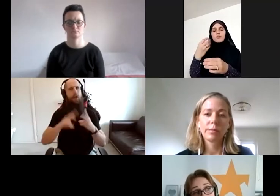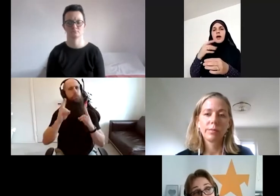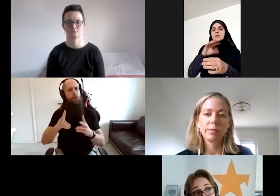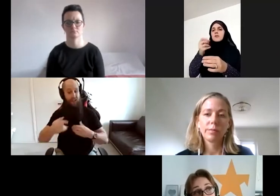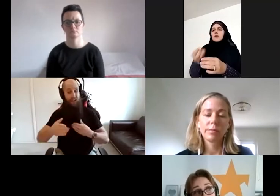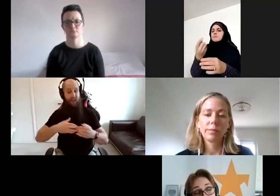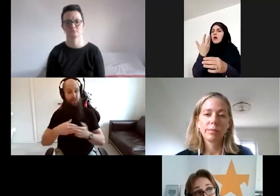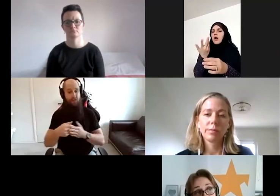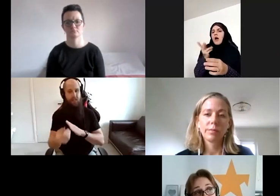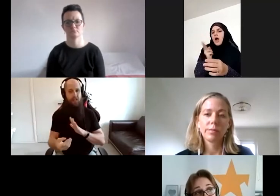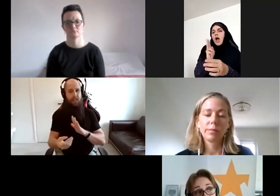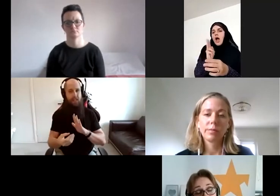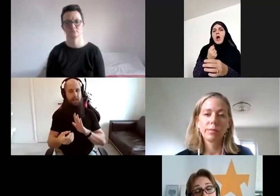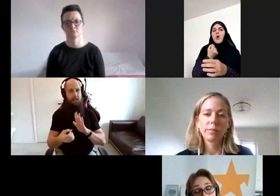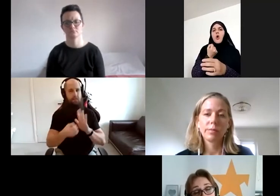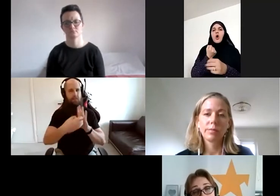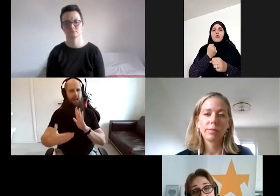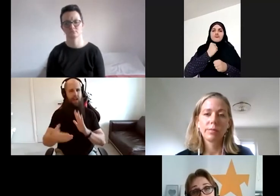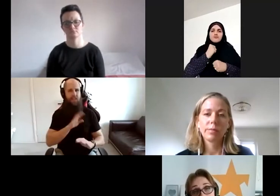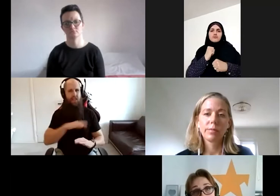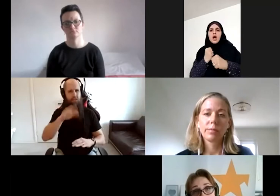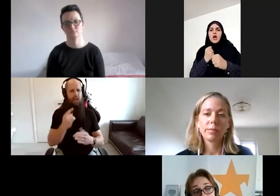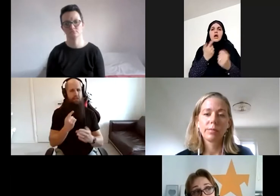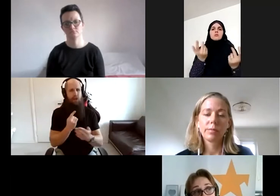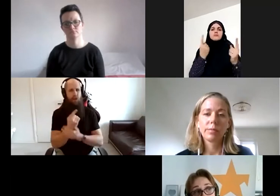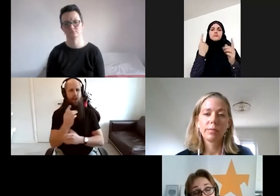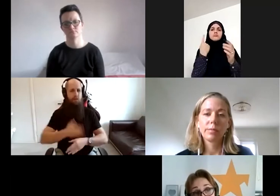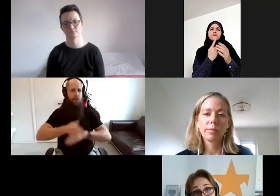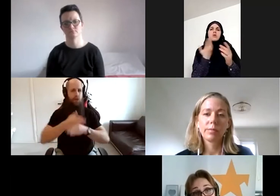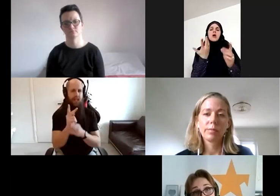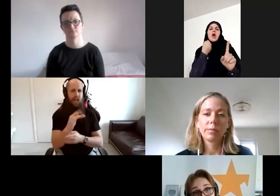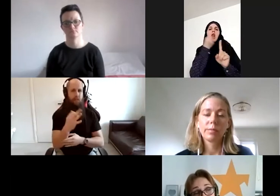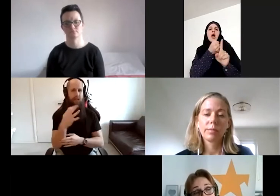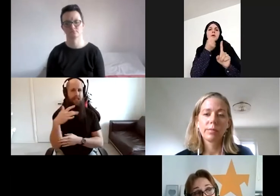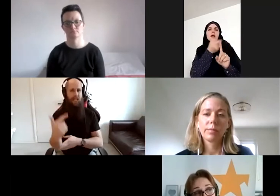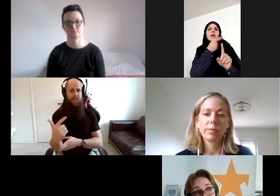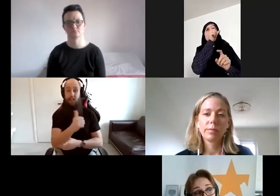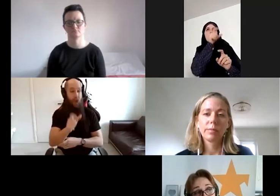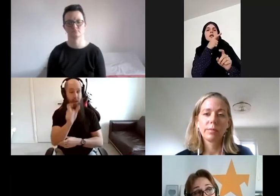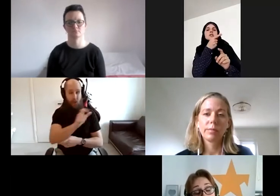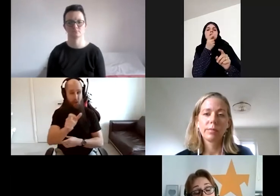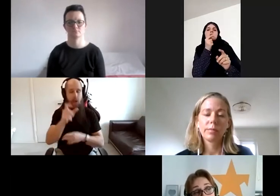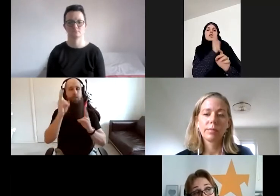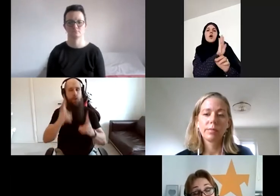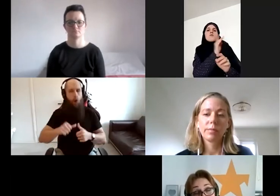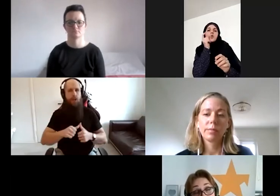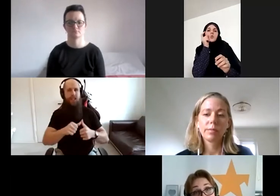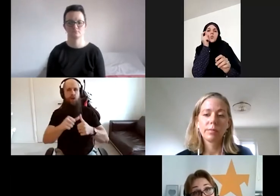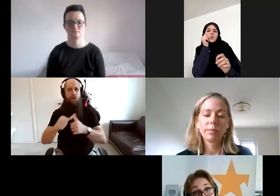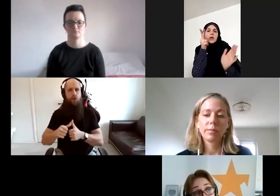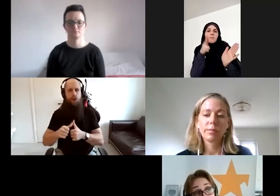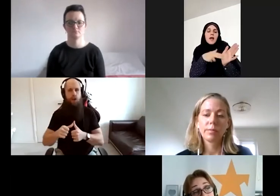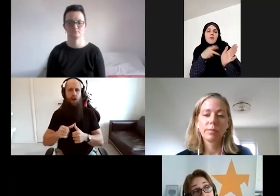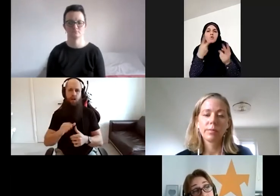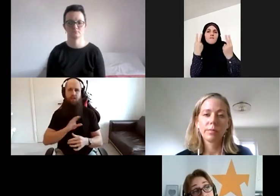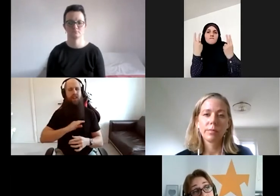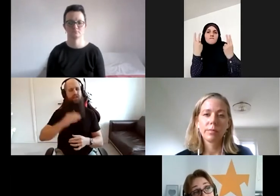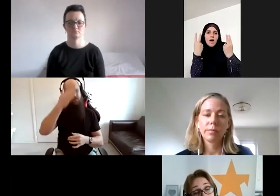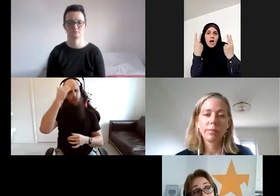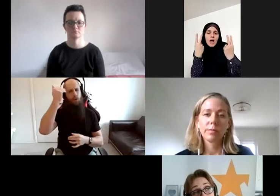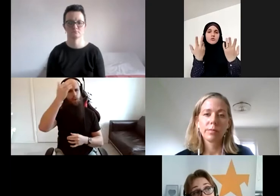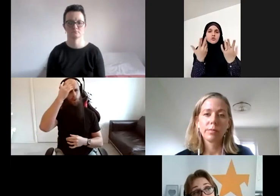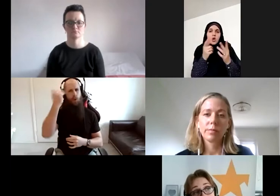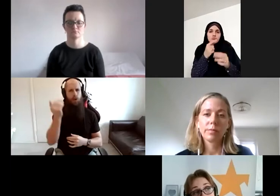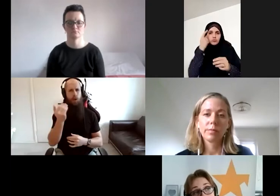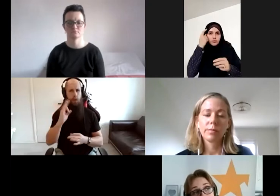a specific contribution in building capacity towards not just the person, as I said, but organization as themselves. And